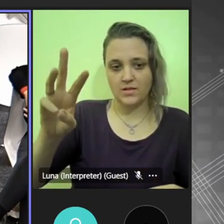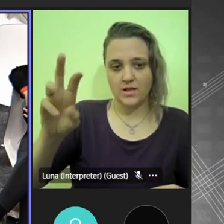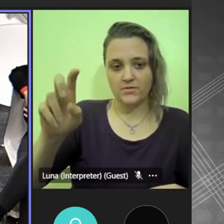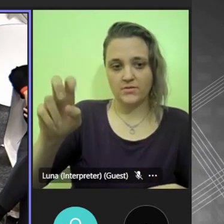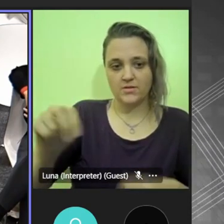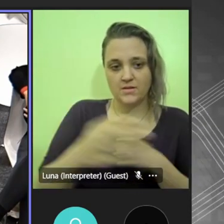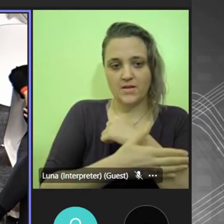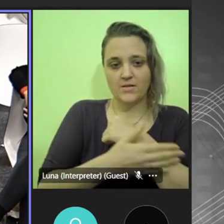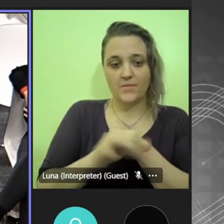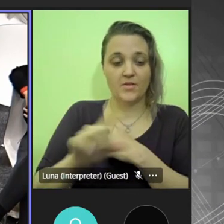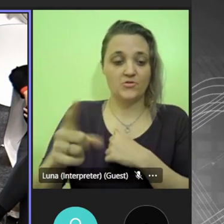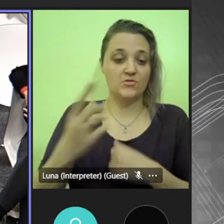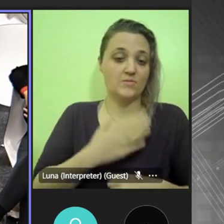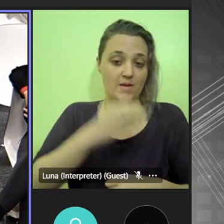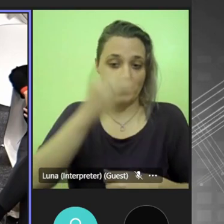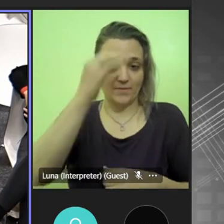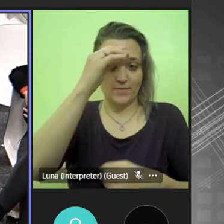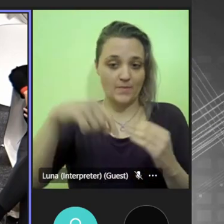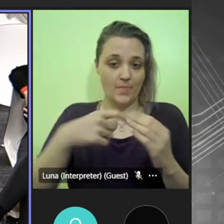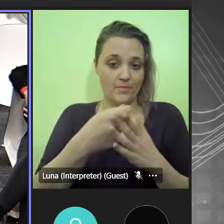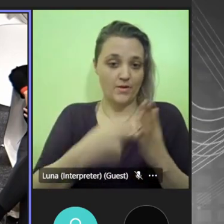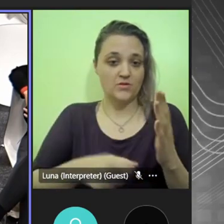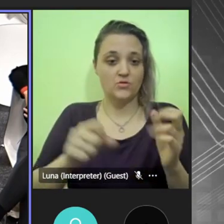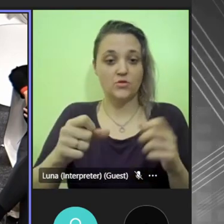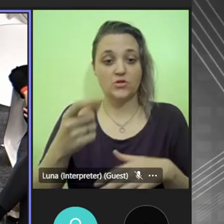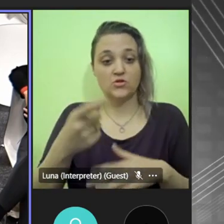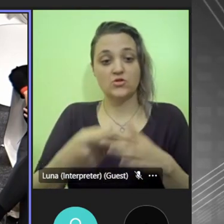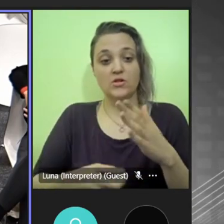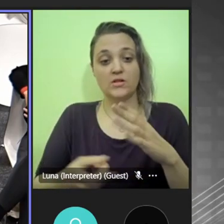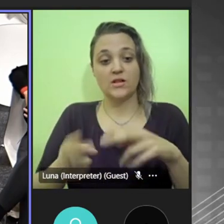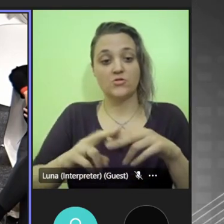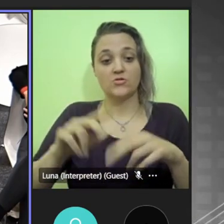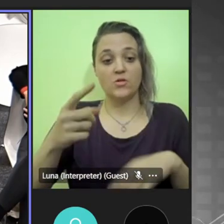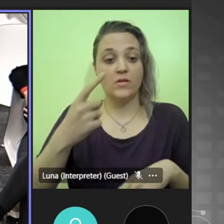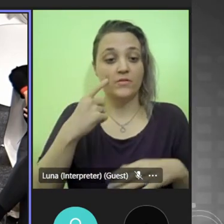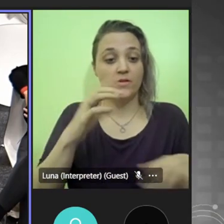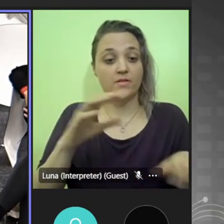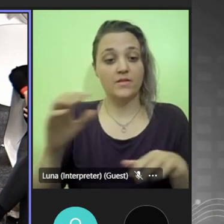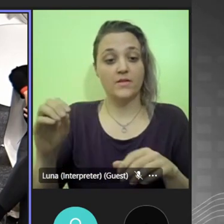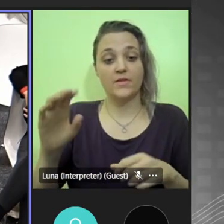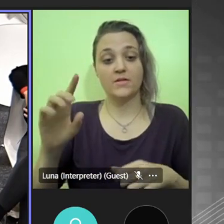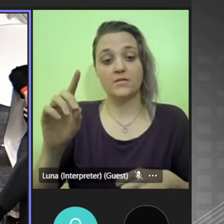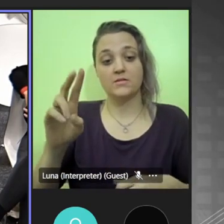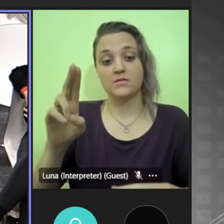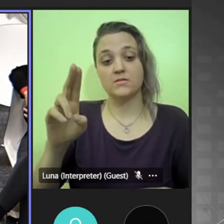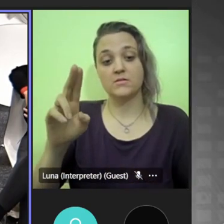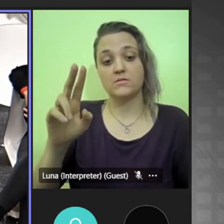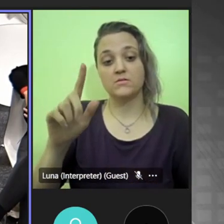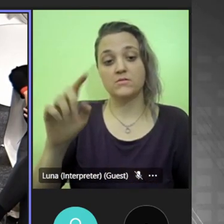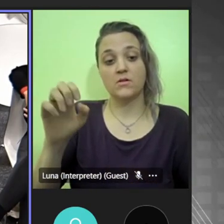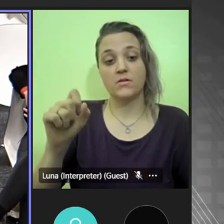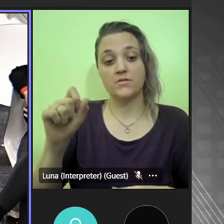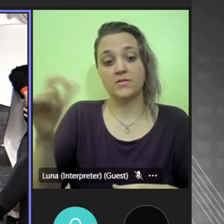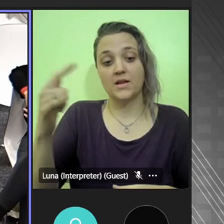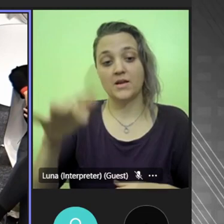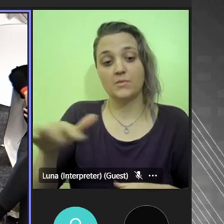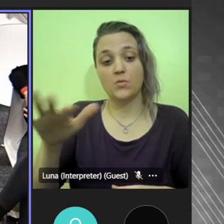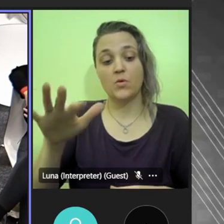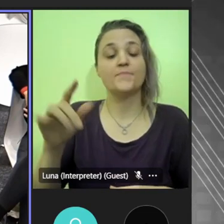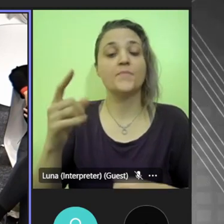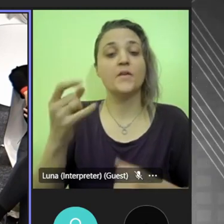out to Loudoun County. But that's just my opinion about the prices. You could charge an extra dollar for leaving Dulles